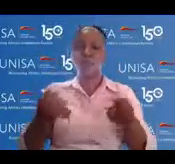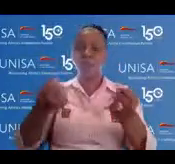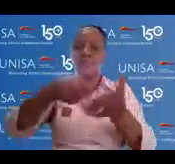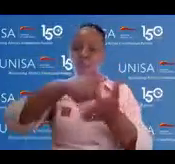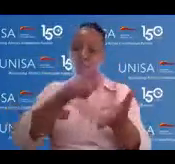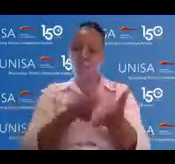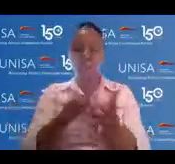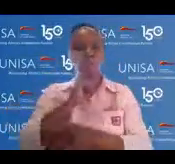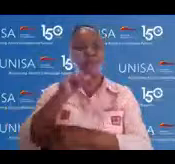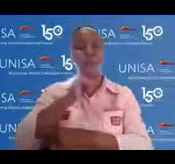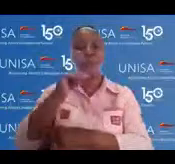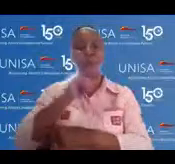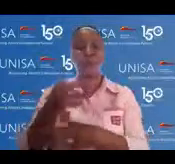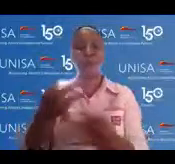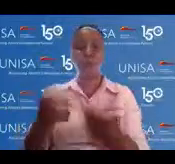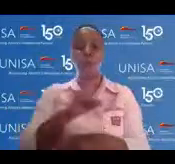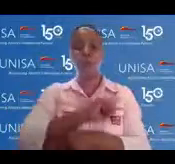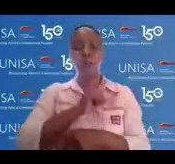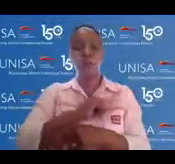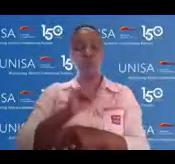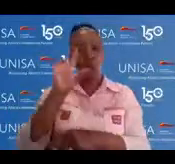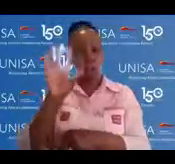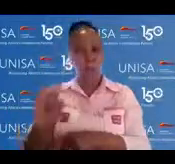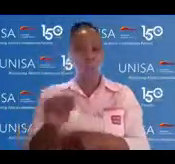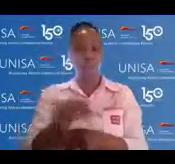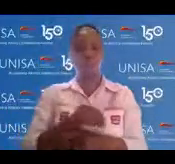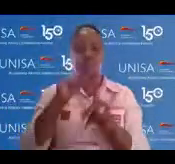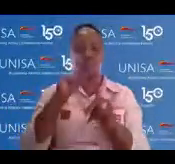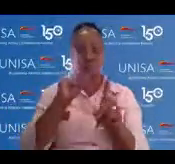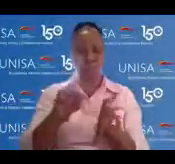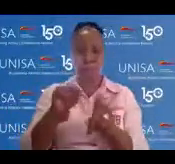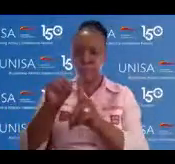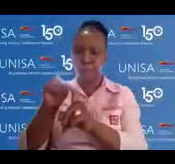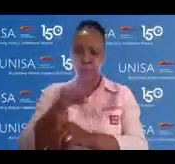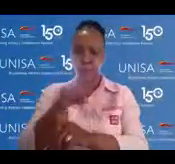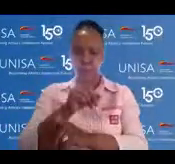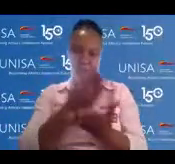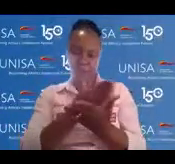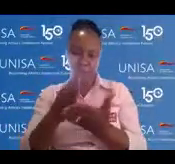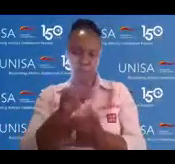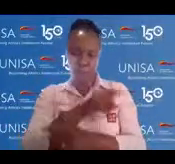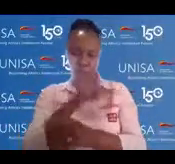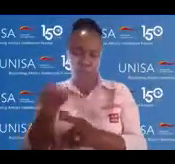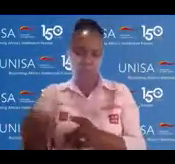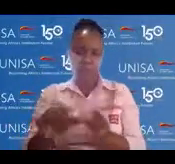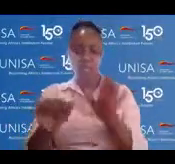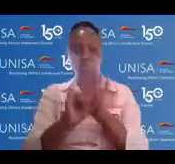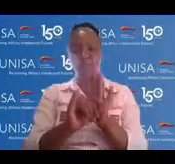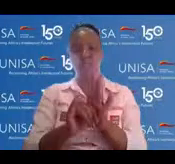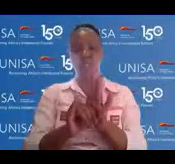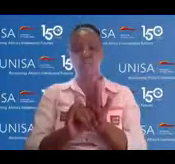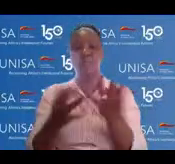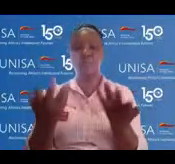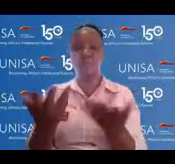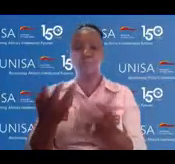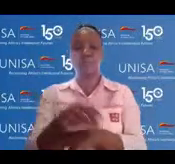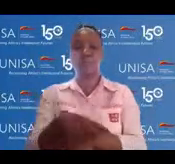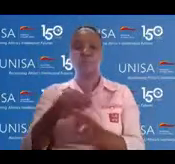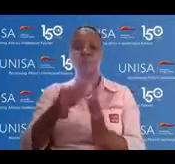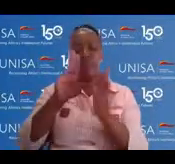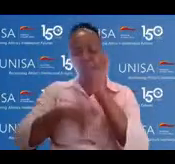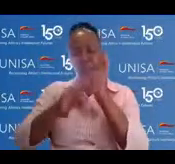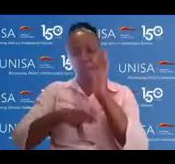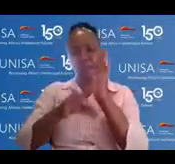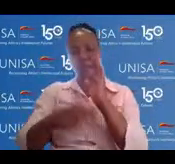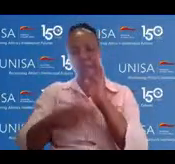because you will be asked to take a photo of some form of identification. And then at the bottom, GPS